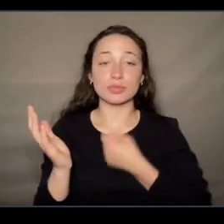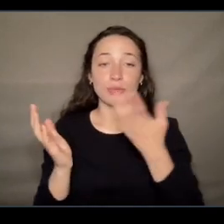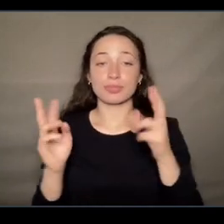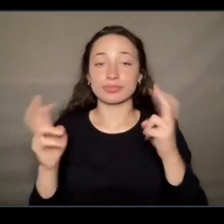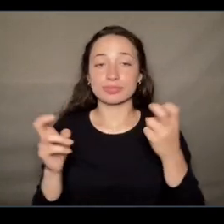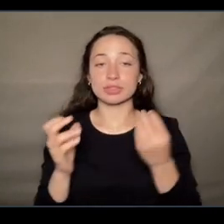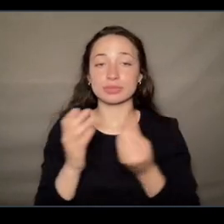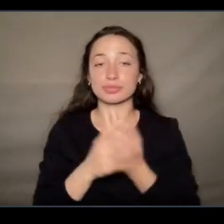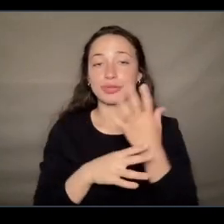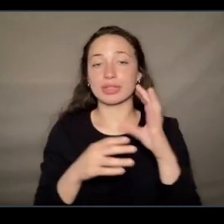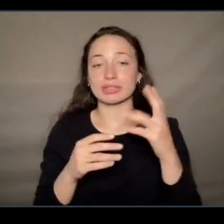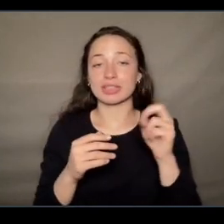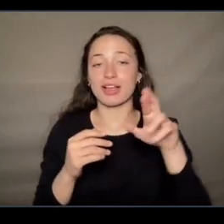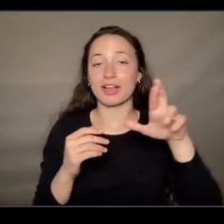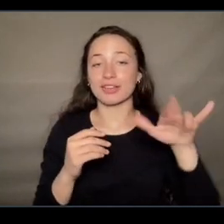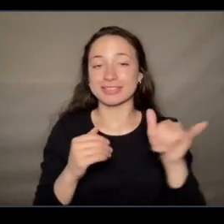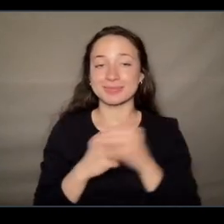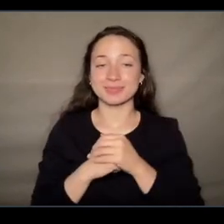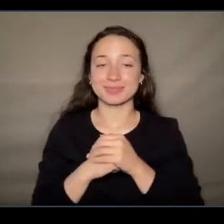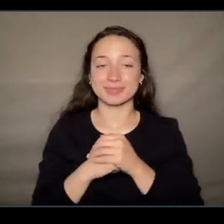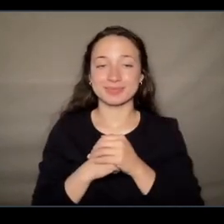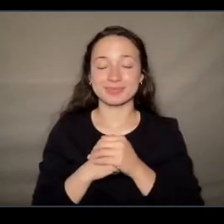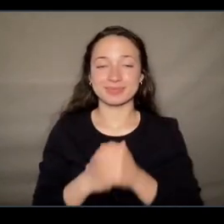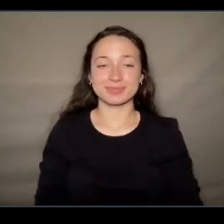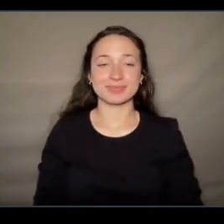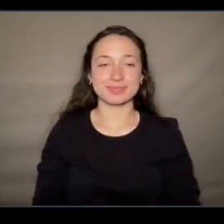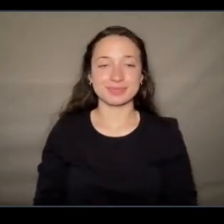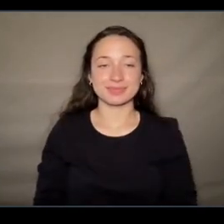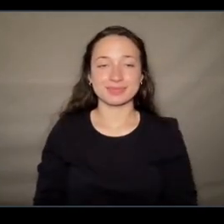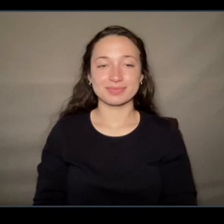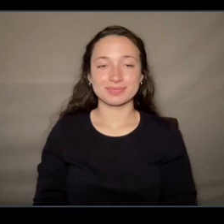first poem is called Spring Cherry.